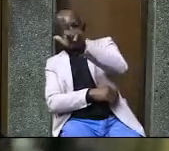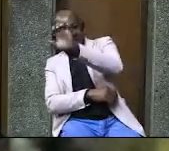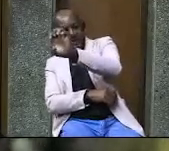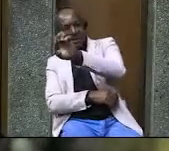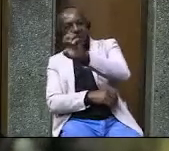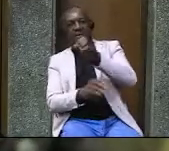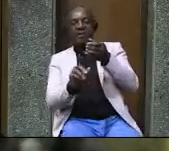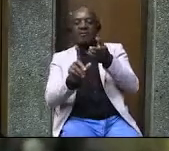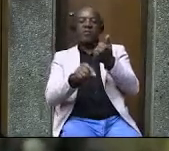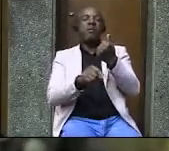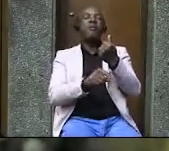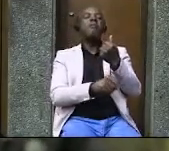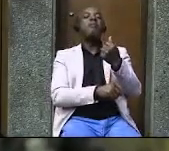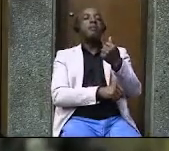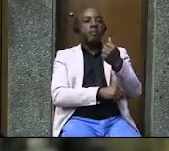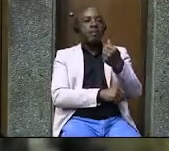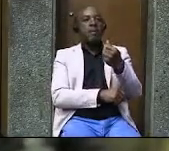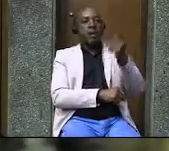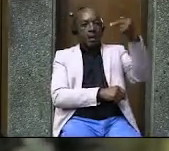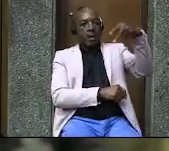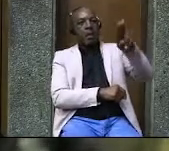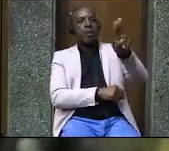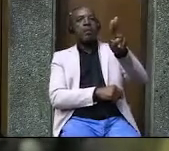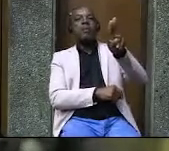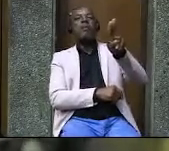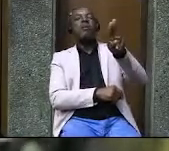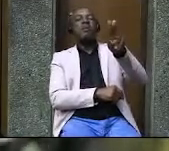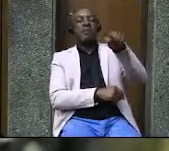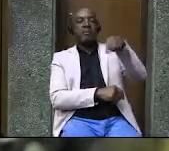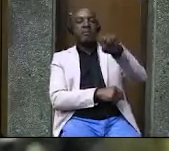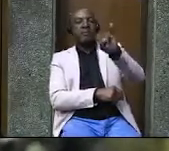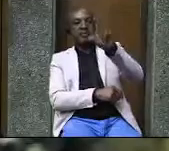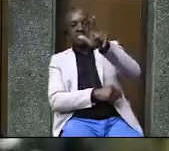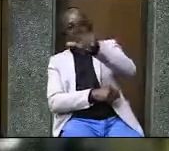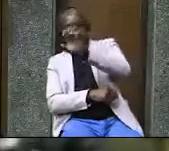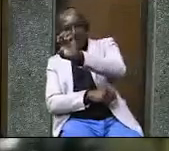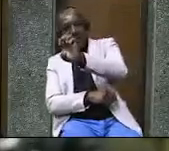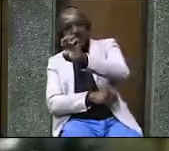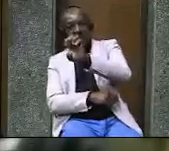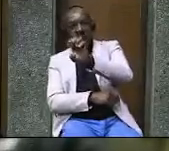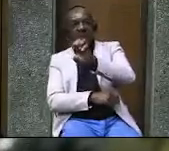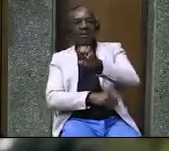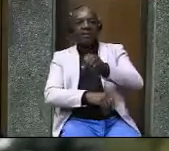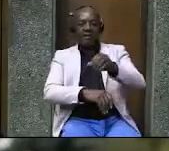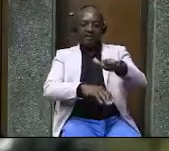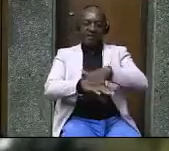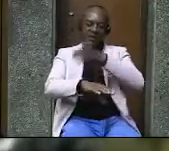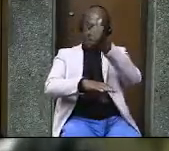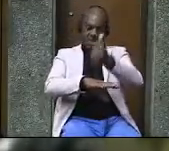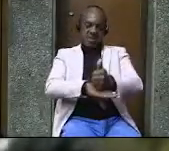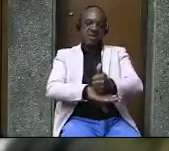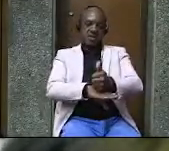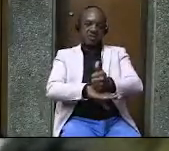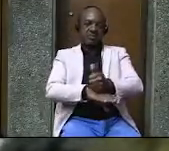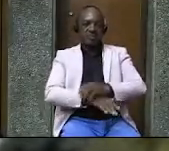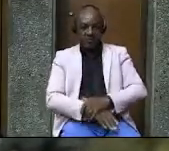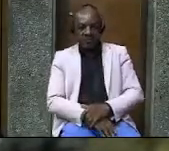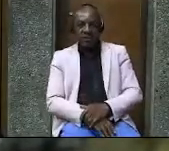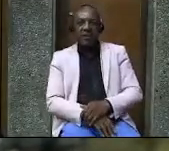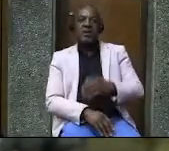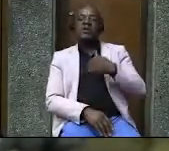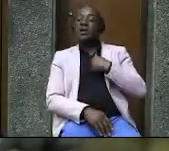So ngicabanga ukuthi ngizosebenzisa ulimi lami ukuthi ngize ngizwakale. So mina ngibheke